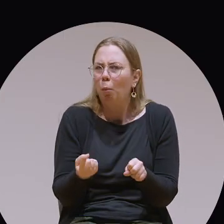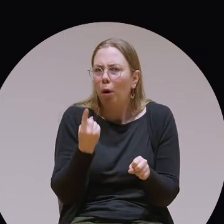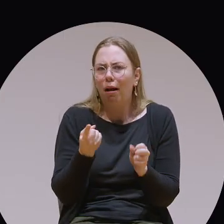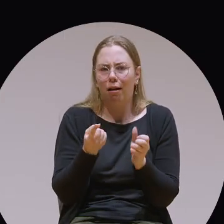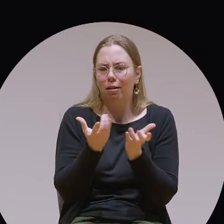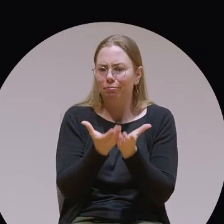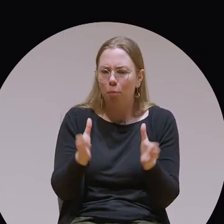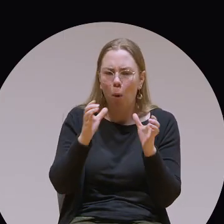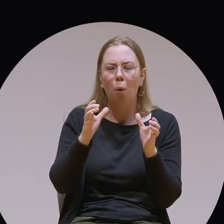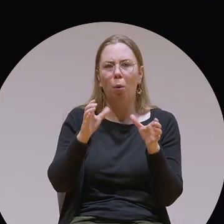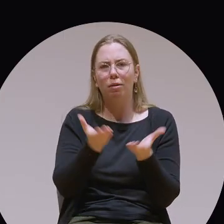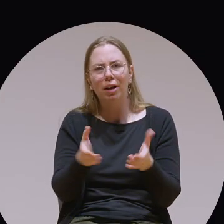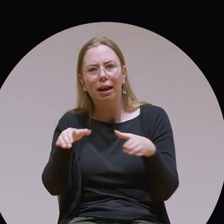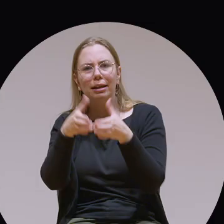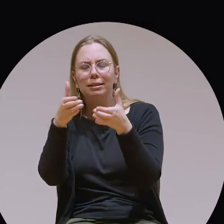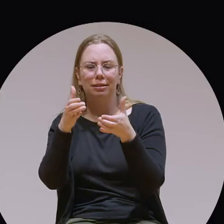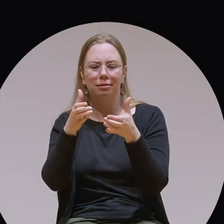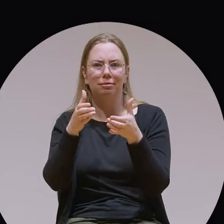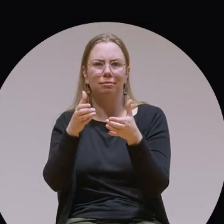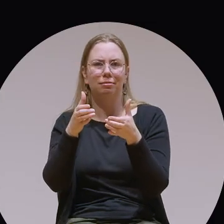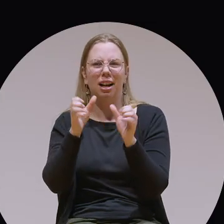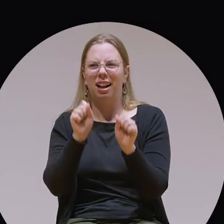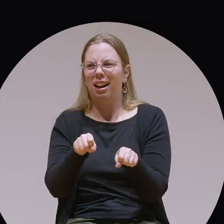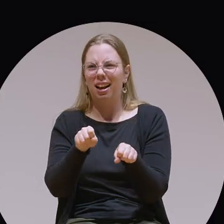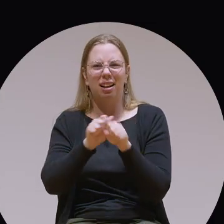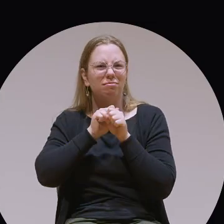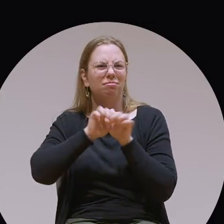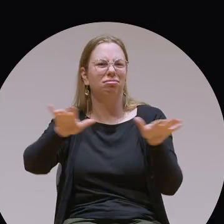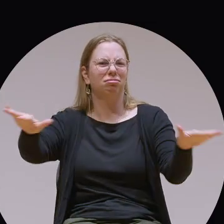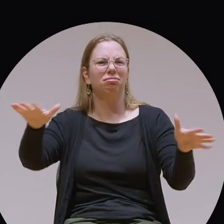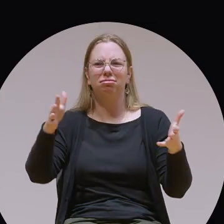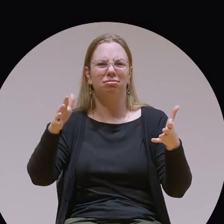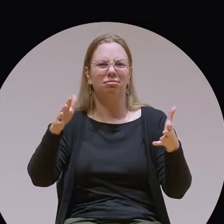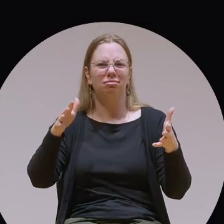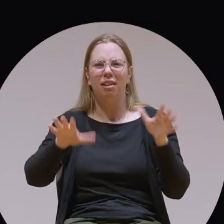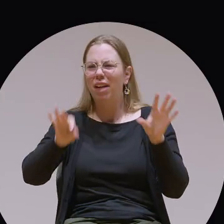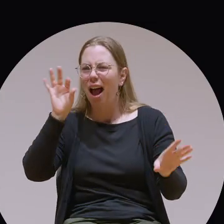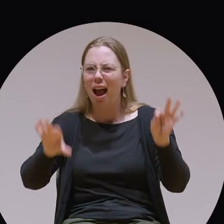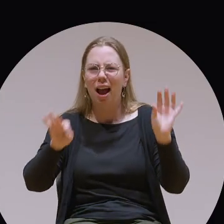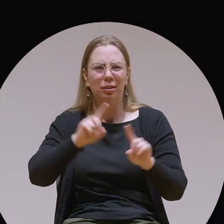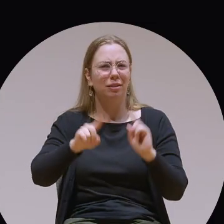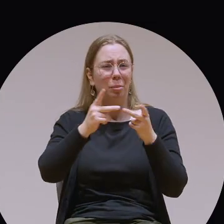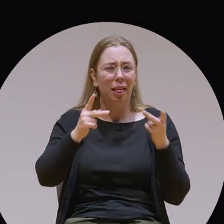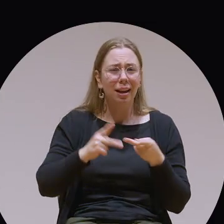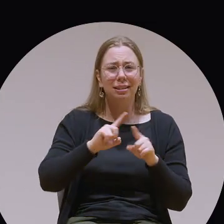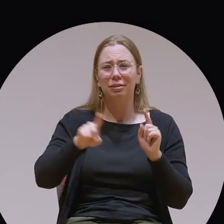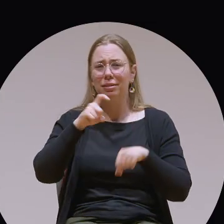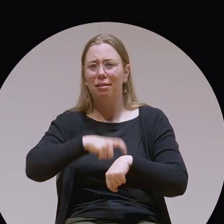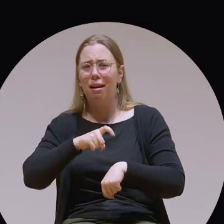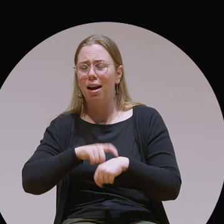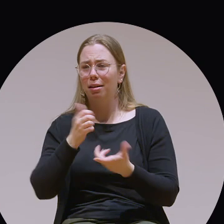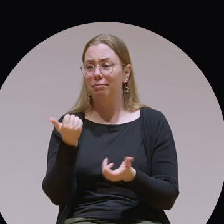vase be found, some of it in the 19th century and some of it in the 1980s? How does that happen? It's one